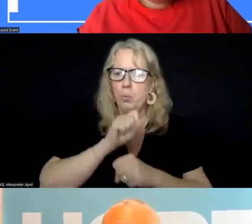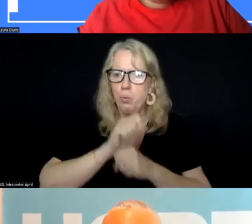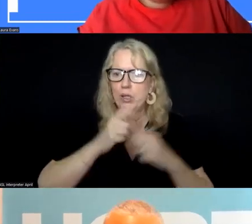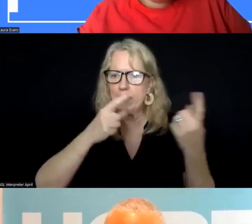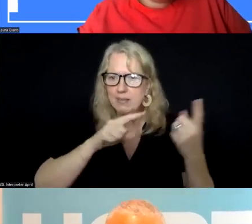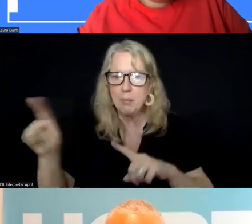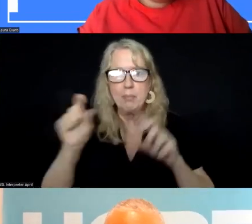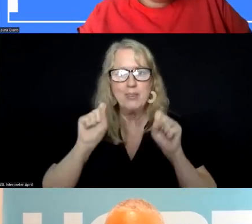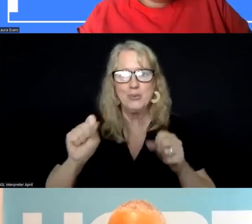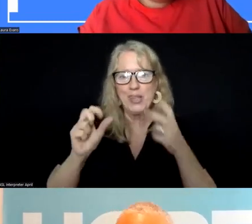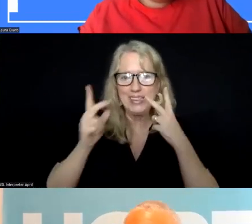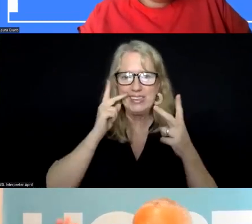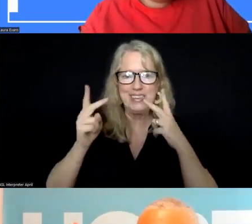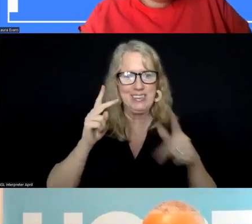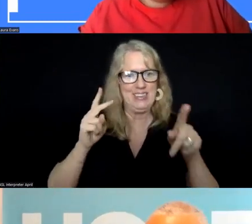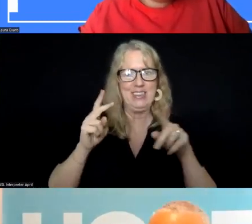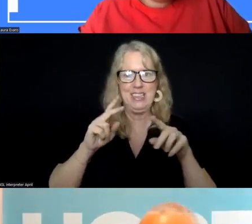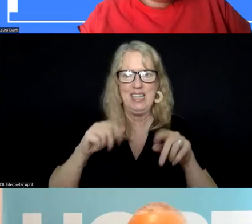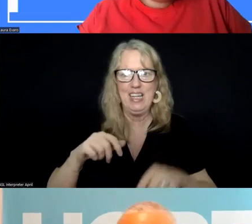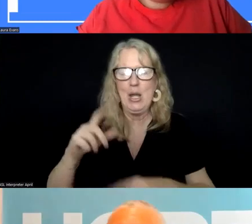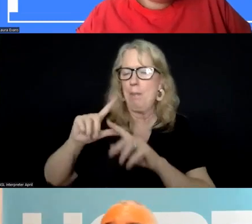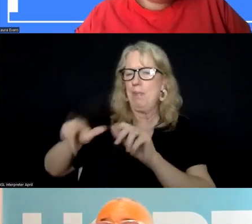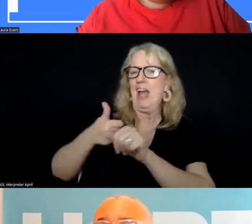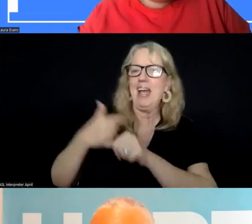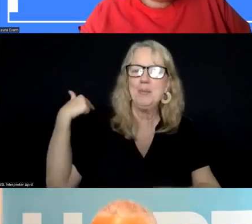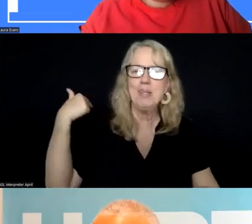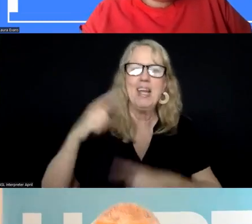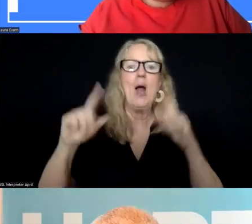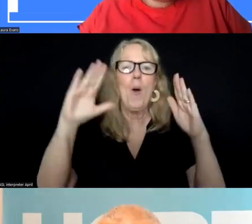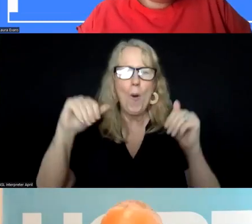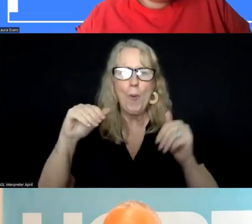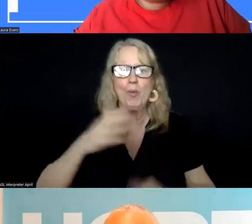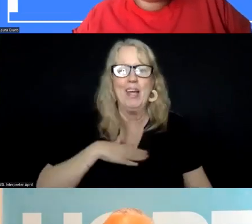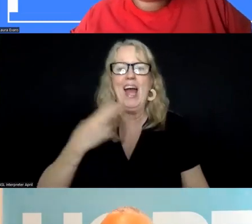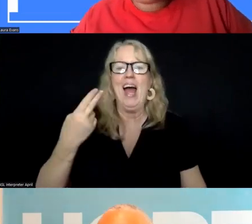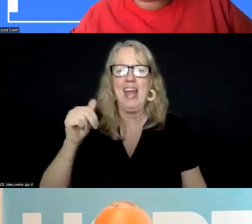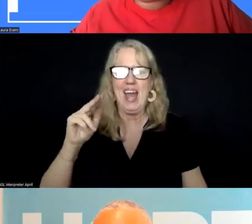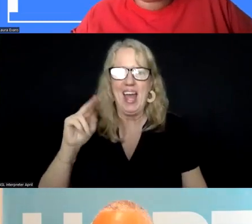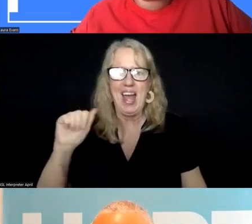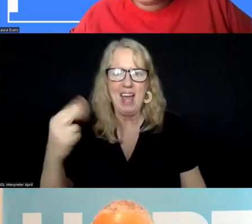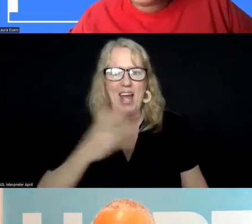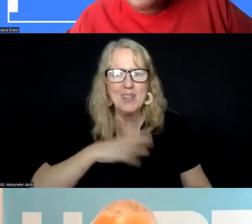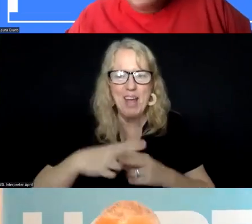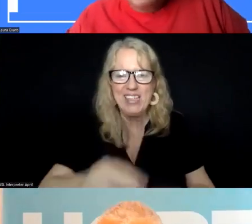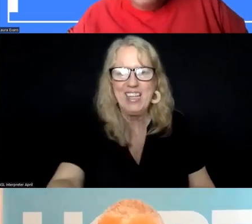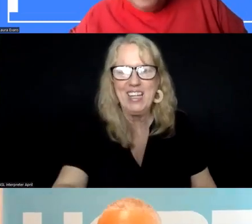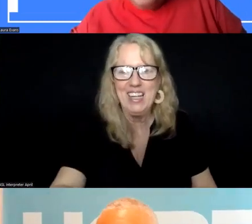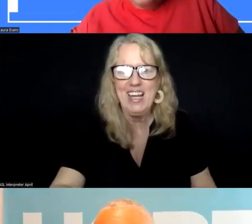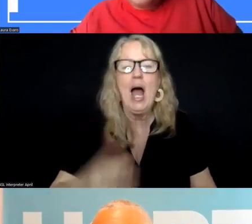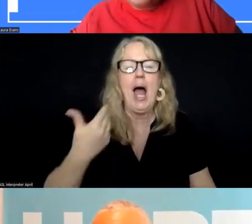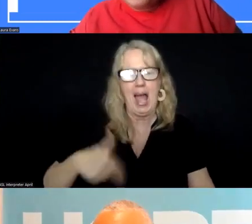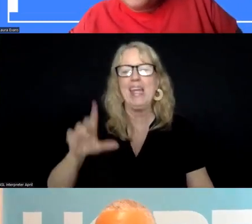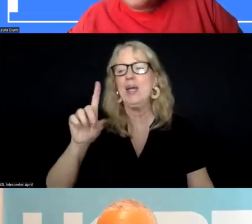as you all can see on the screen, I have Hope behind me and I have Hannah as my name. So just know that it is Dan Gillison